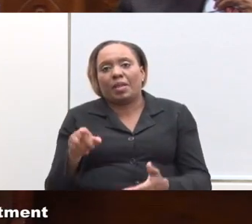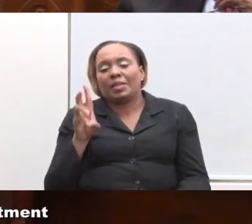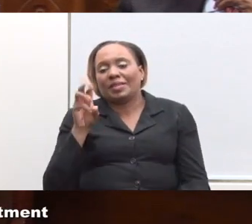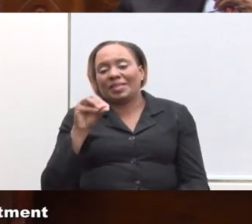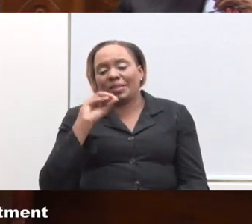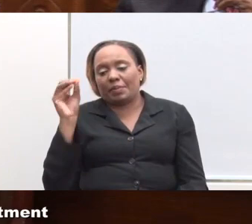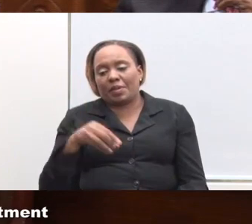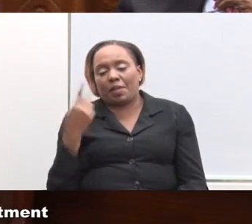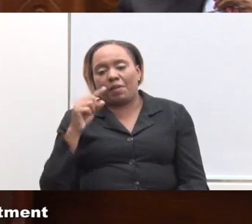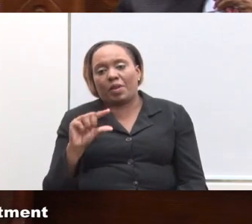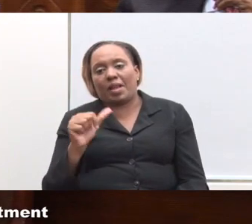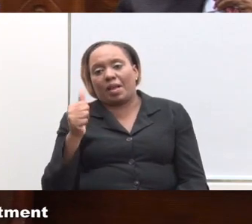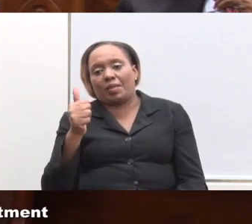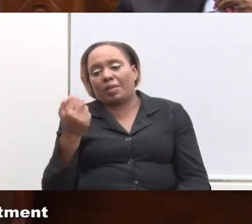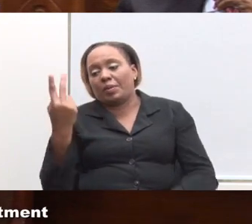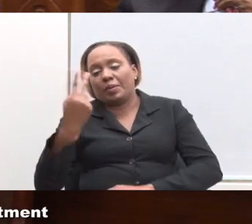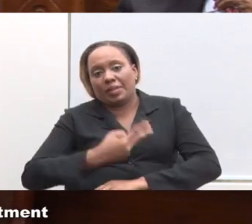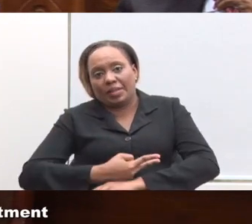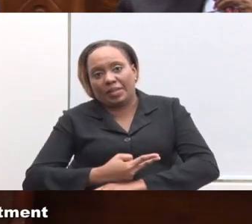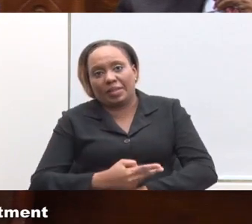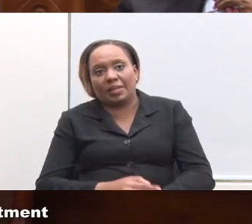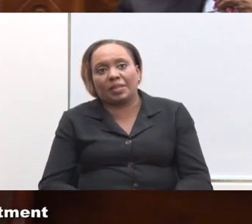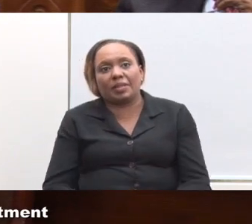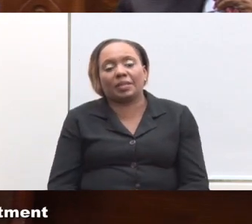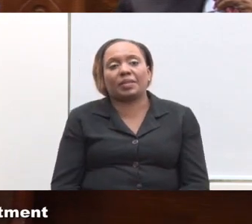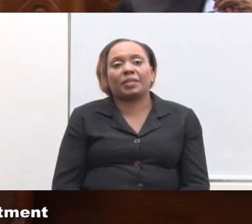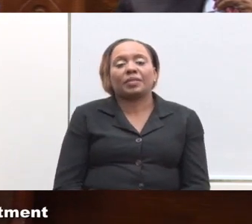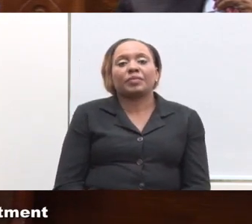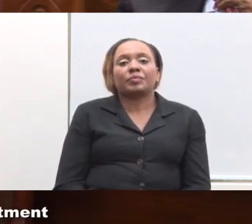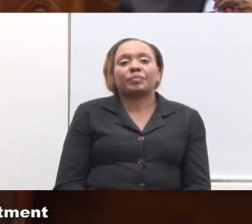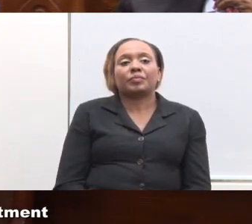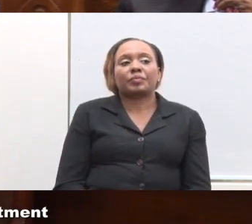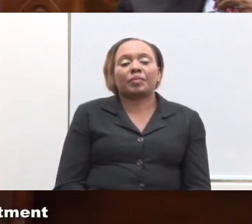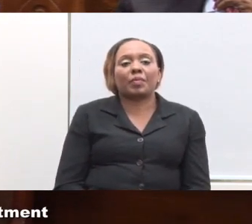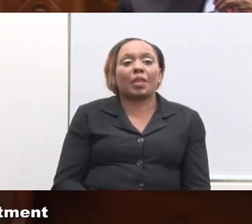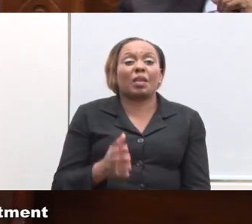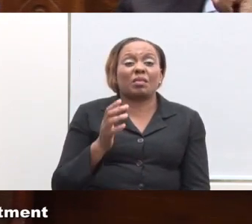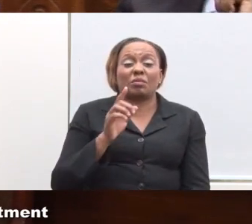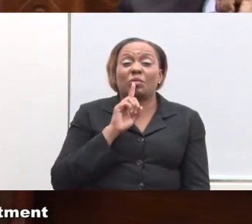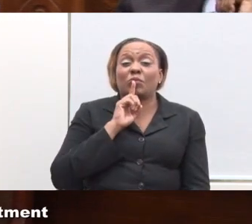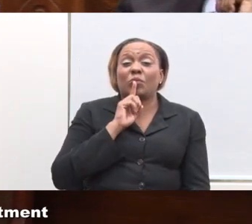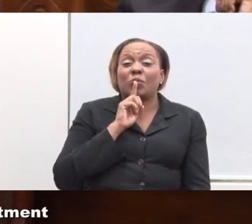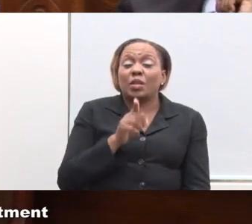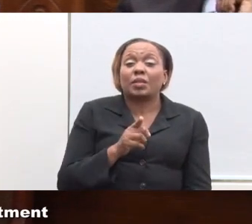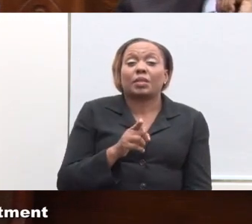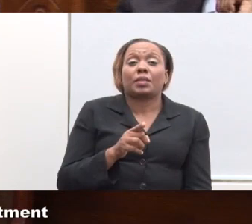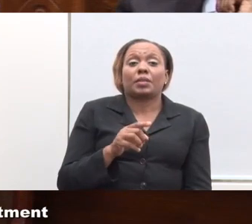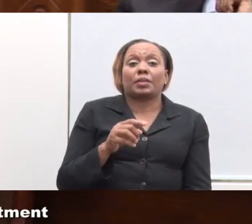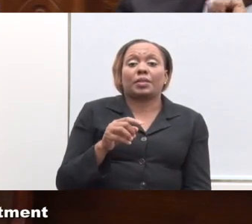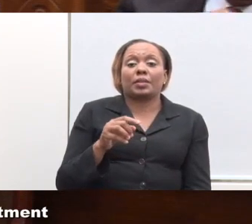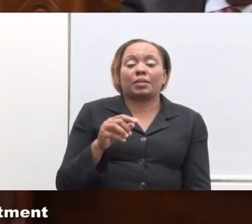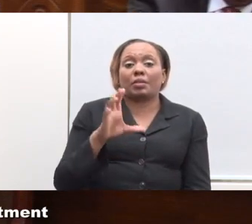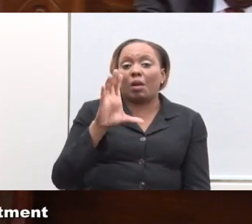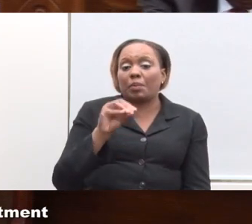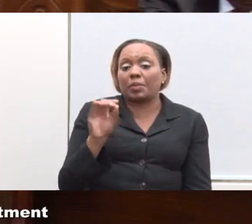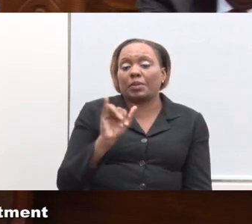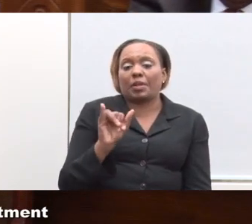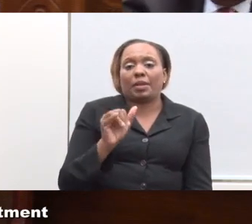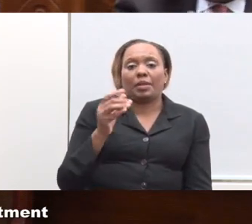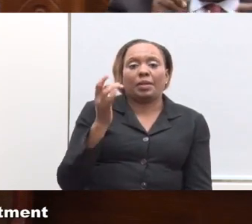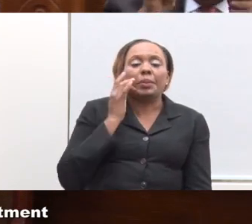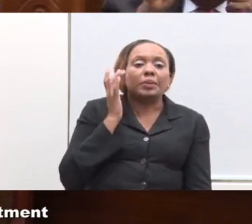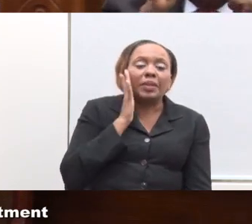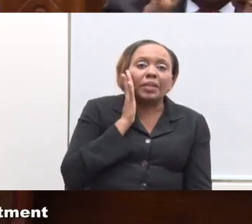are recommending that those entities, hotels particularly, and tourism-related